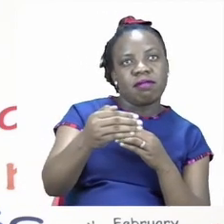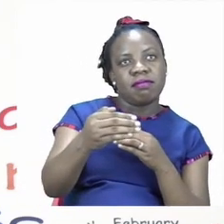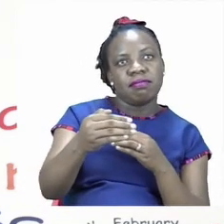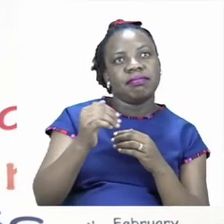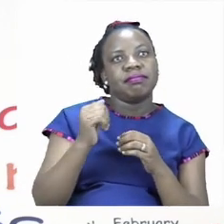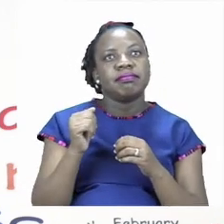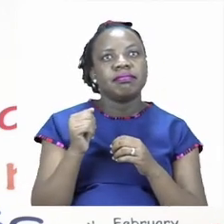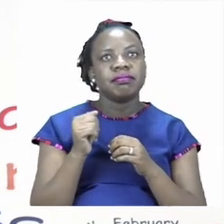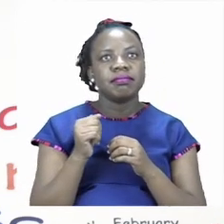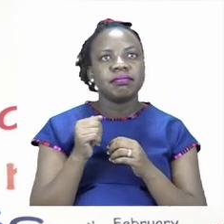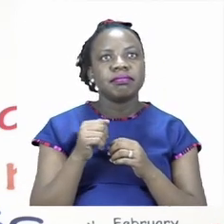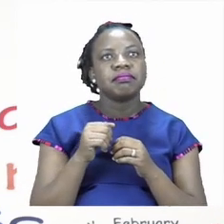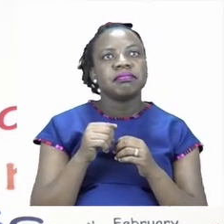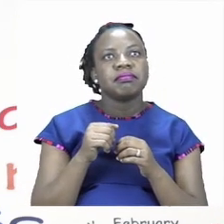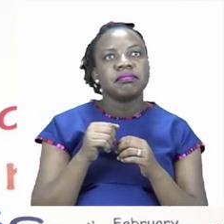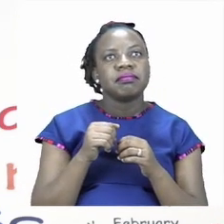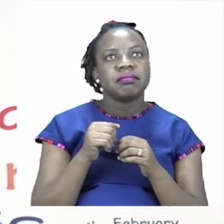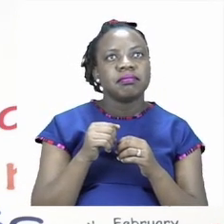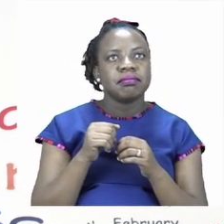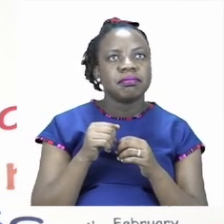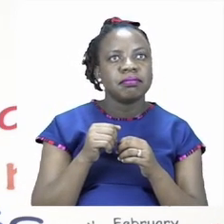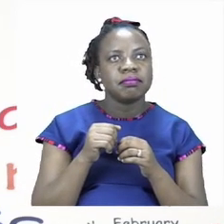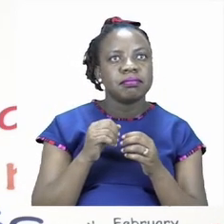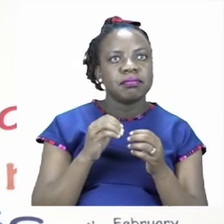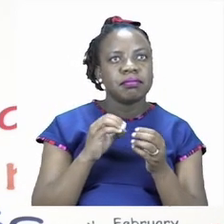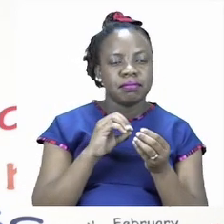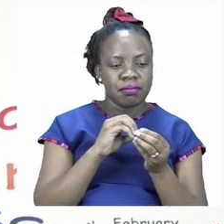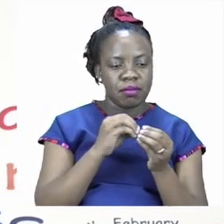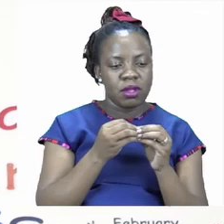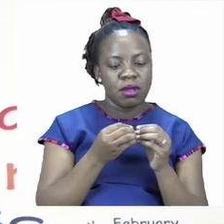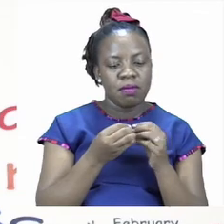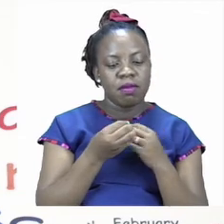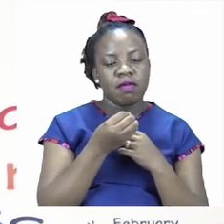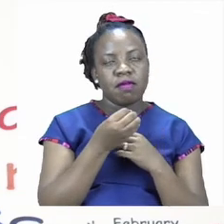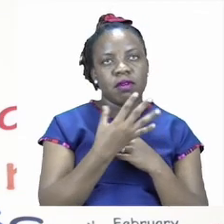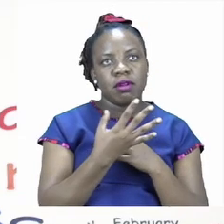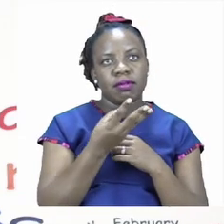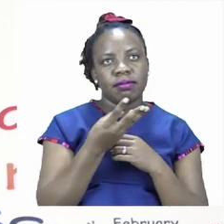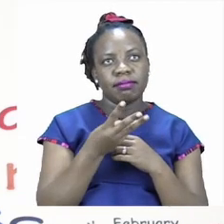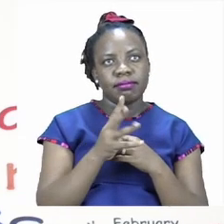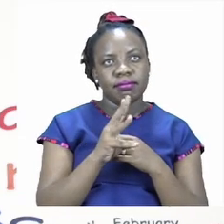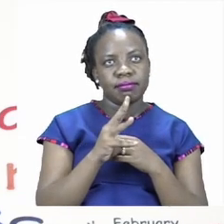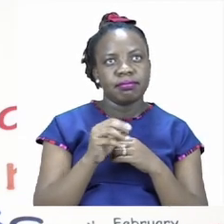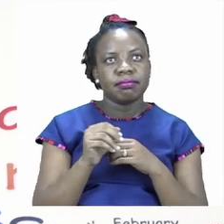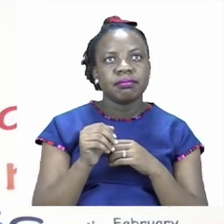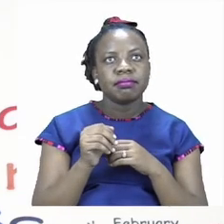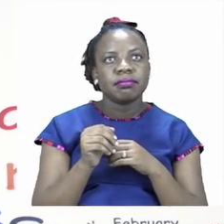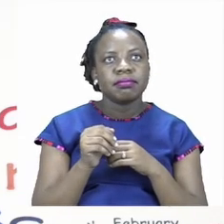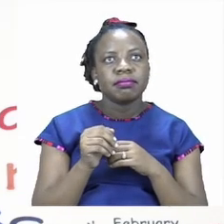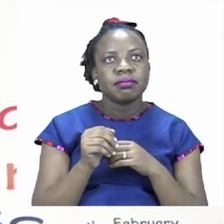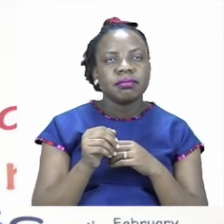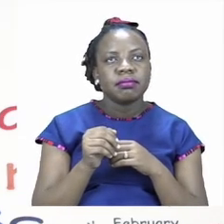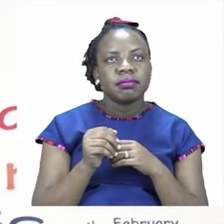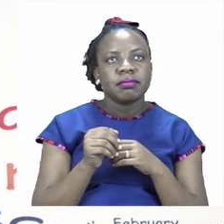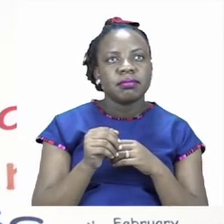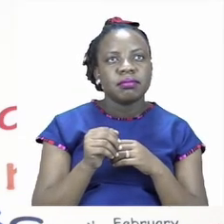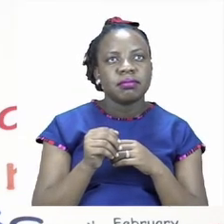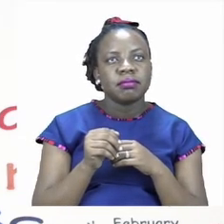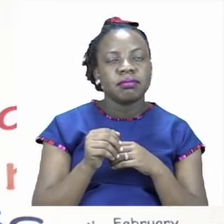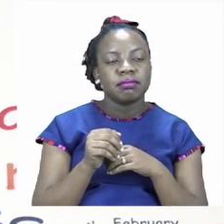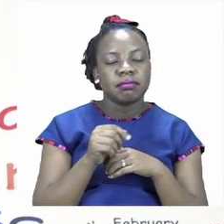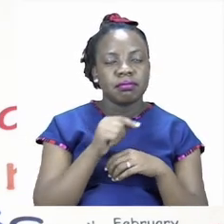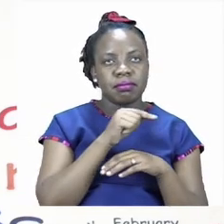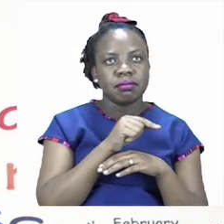we can now answer number 5 and number 6. Let's read together. Dash is